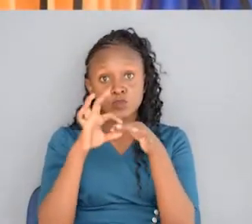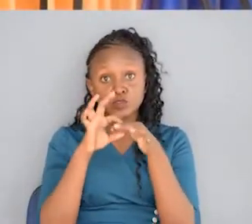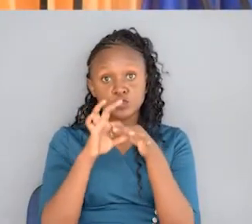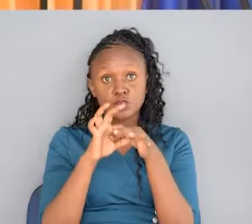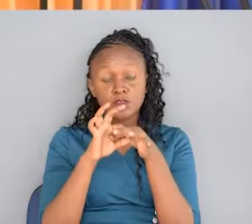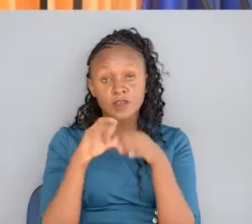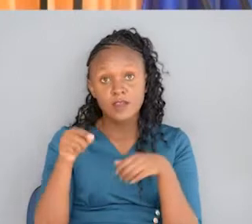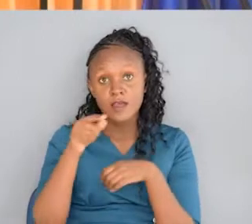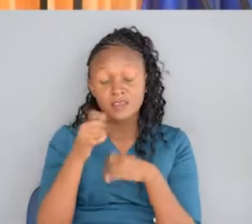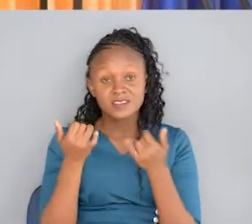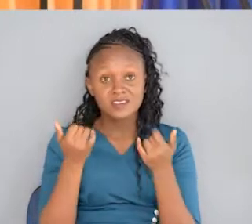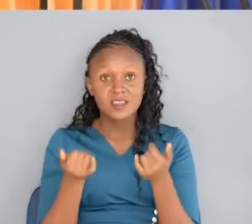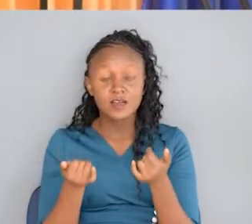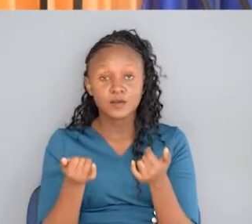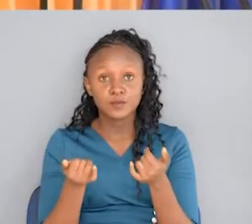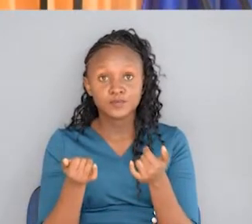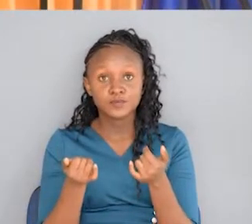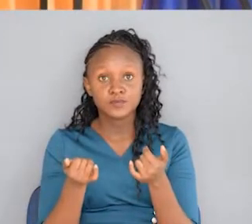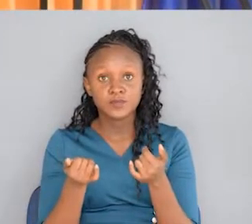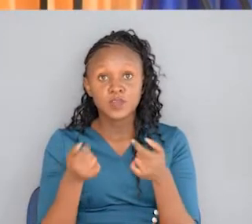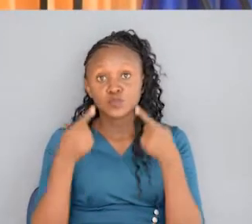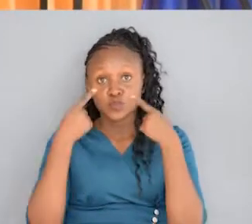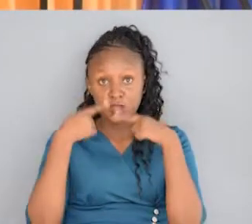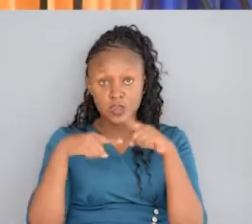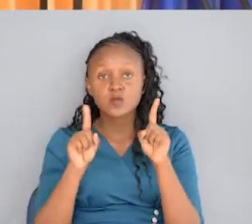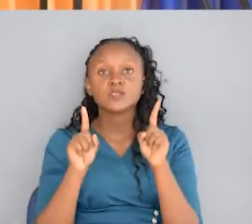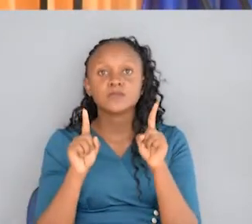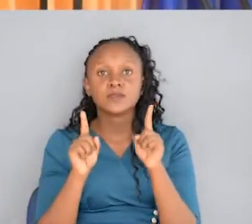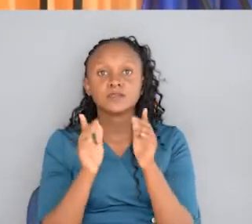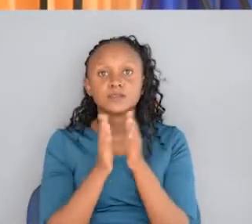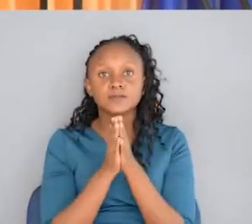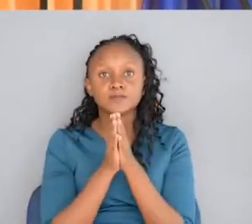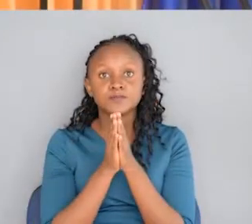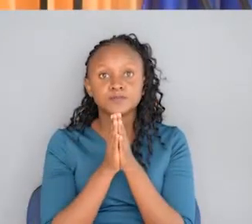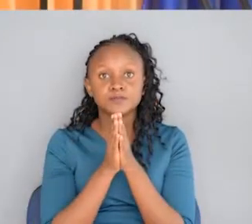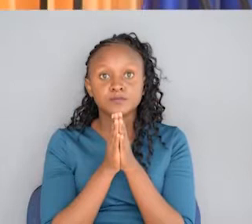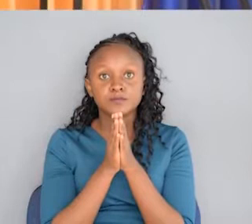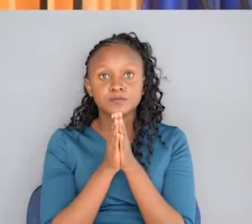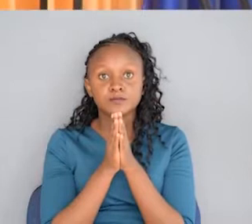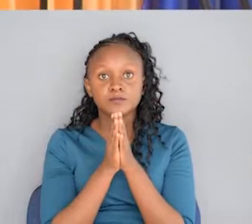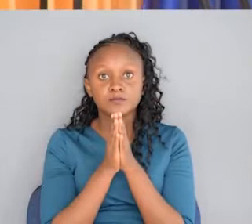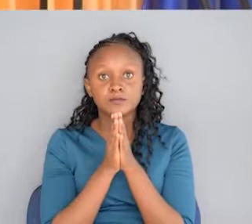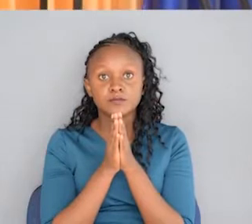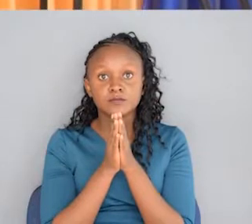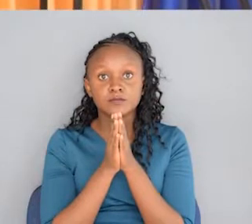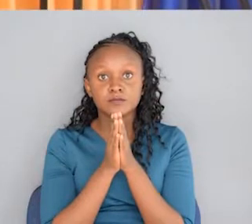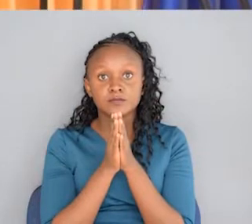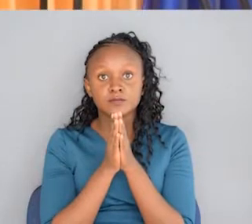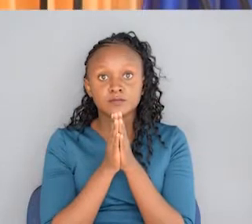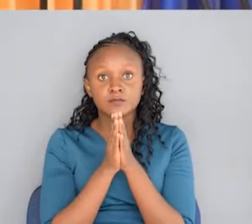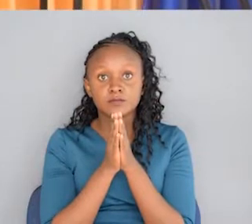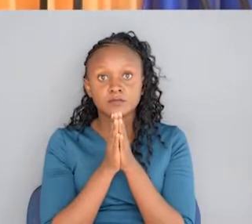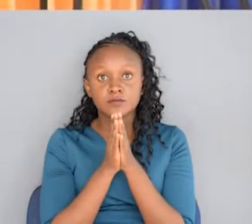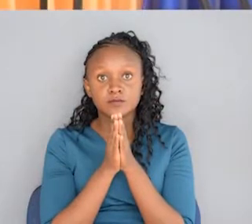session. Now we're going to the announcements, who will be done by Kingori, Danson